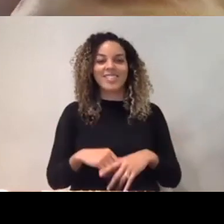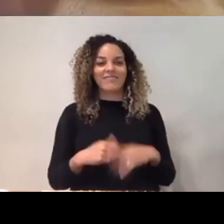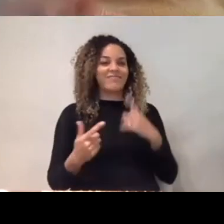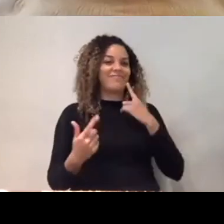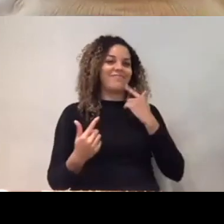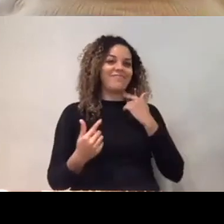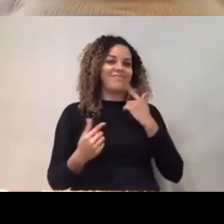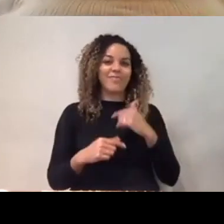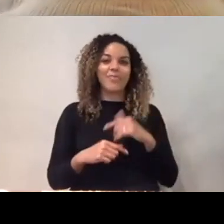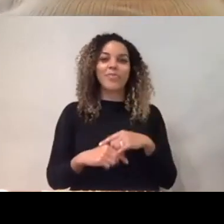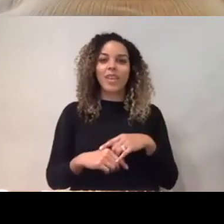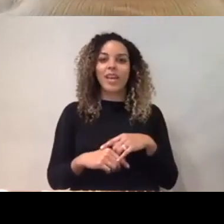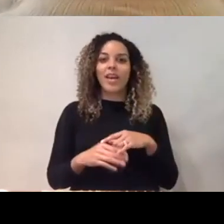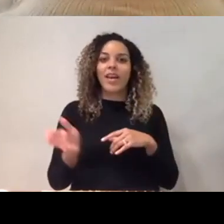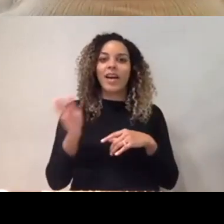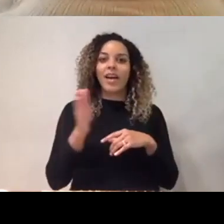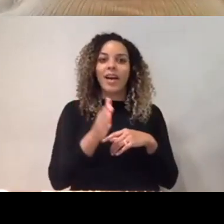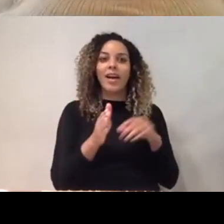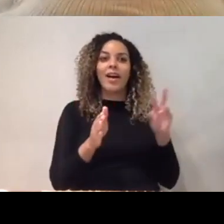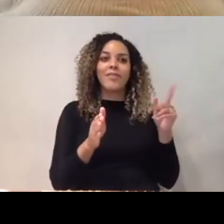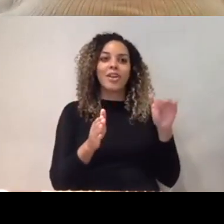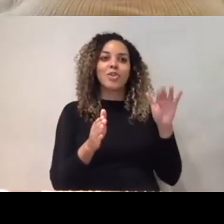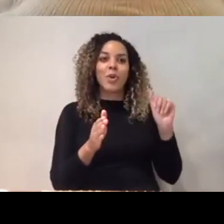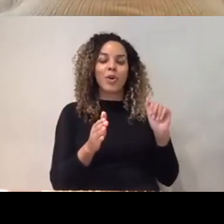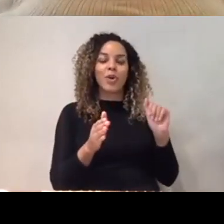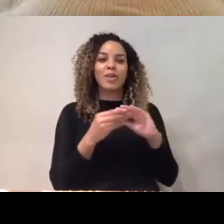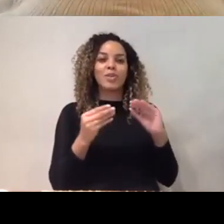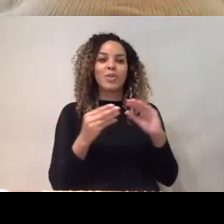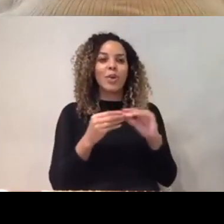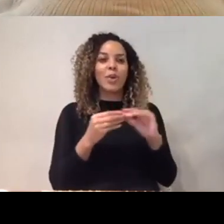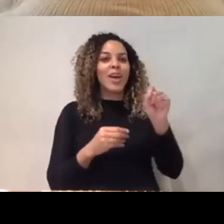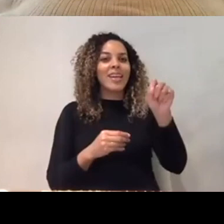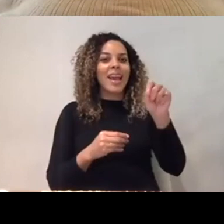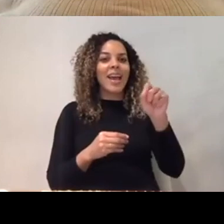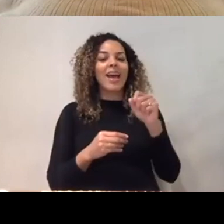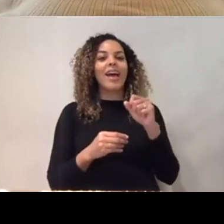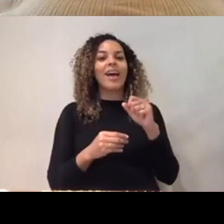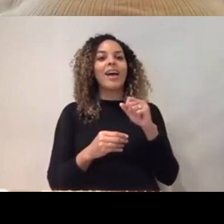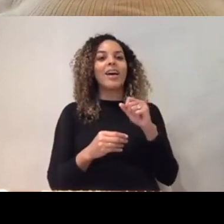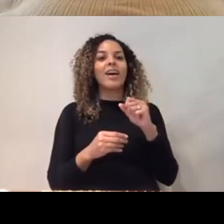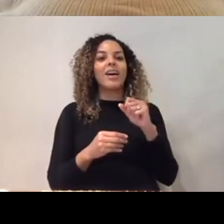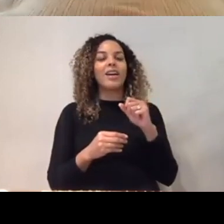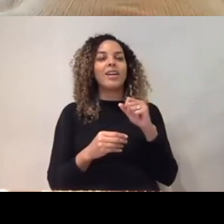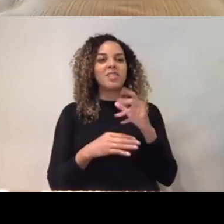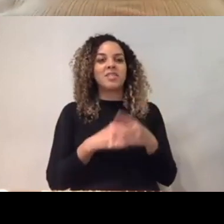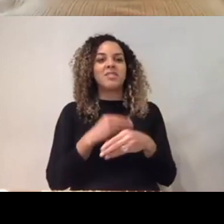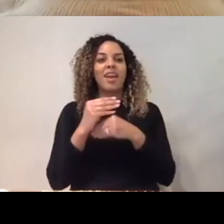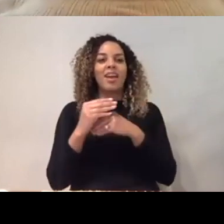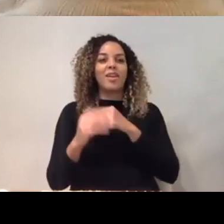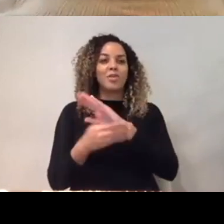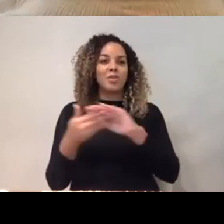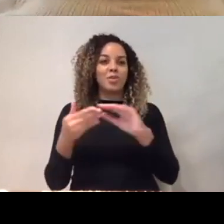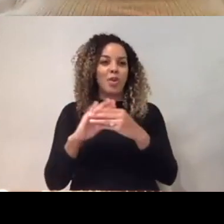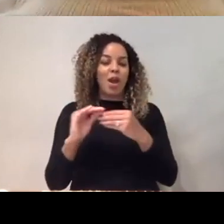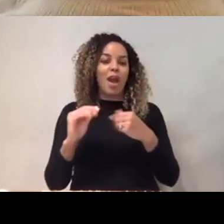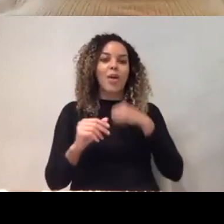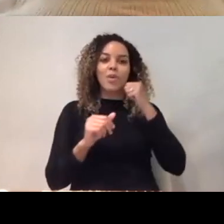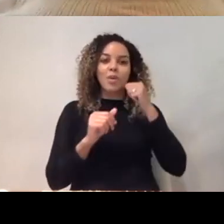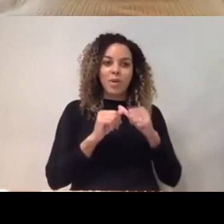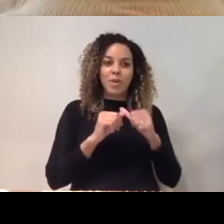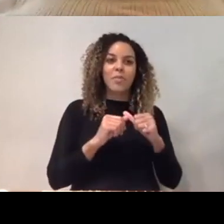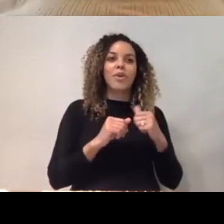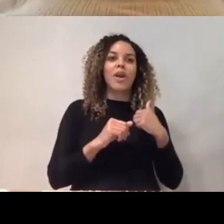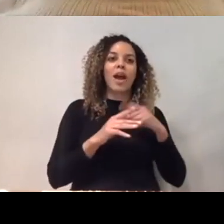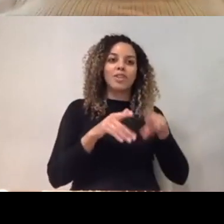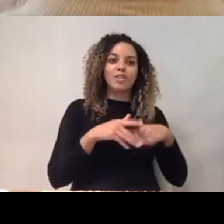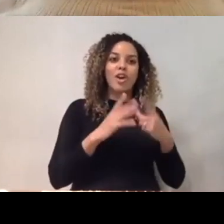in regards to, you know, going to school and stuff like that, I remember, because I was 19 when I started job shadowing, and then